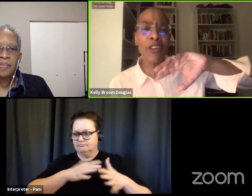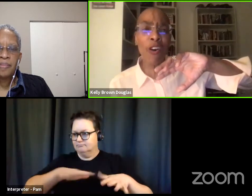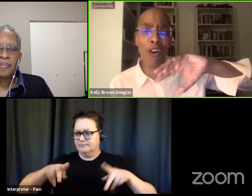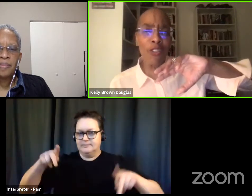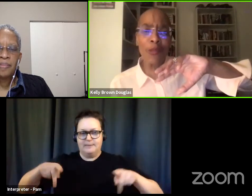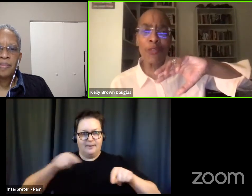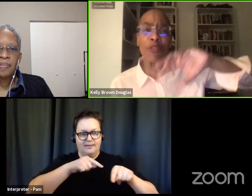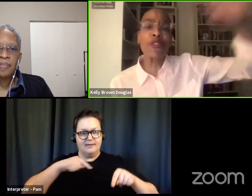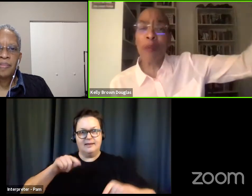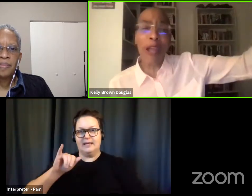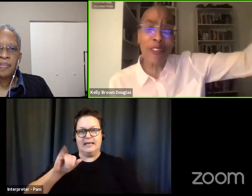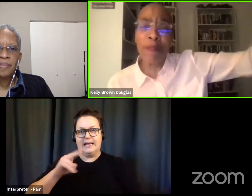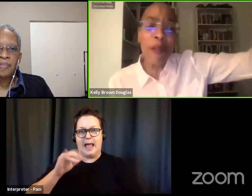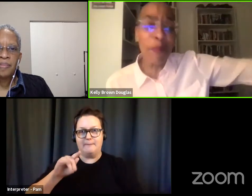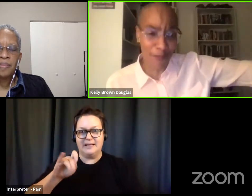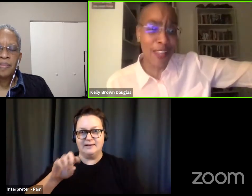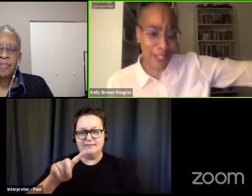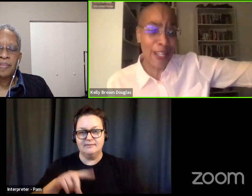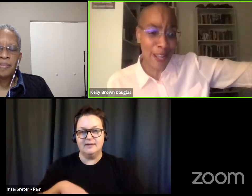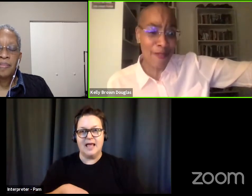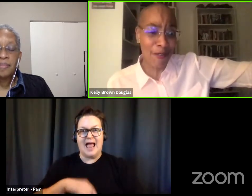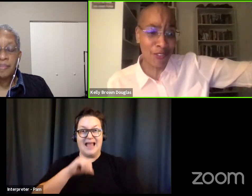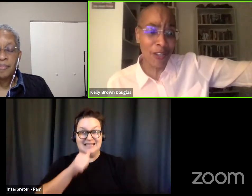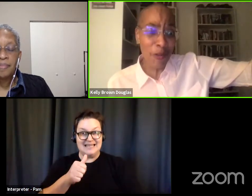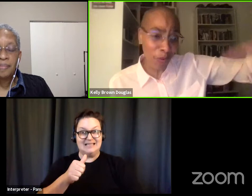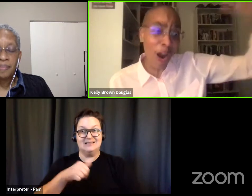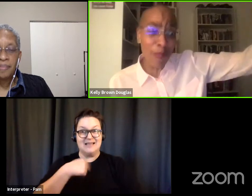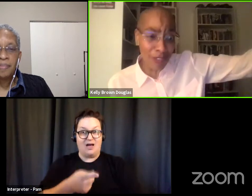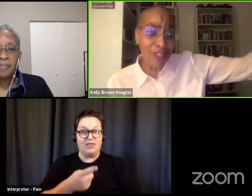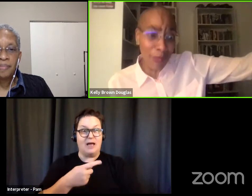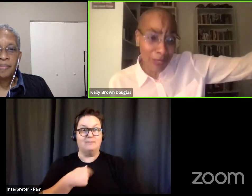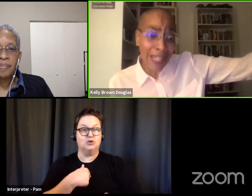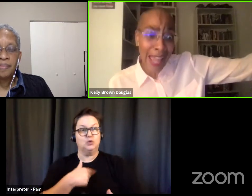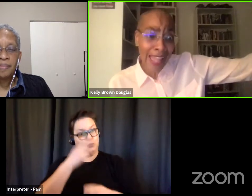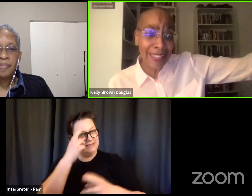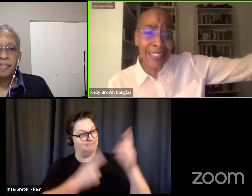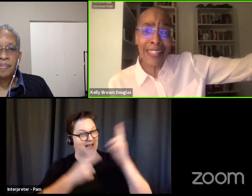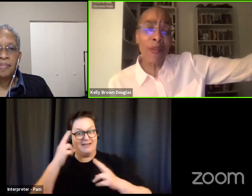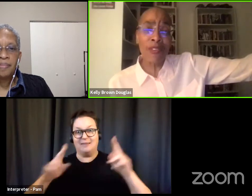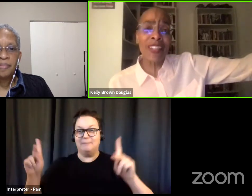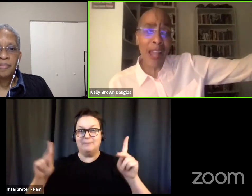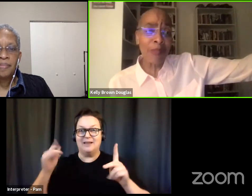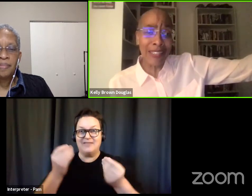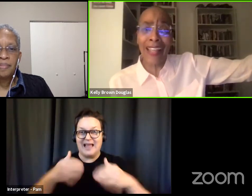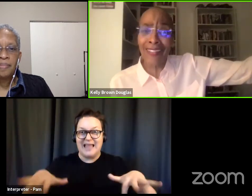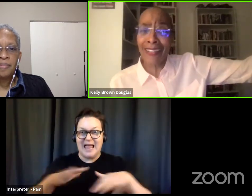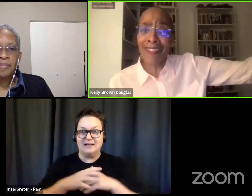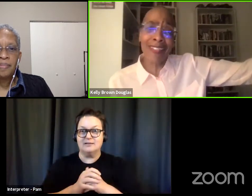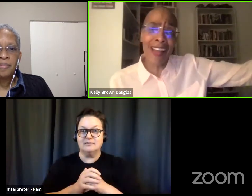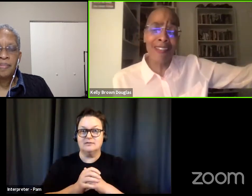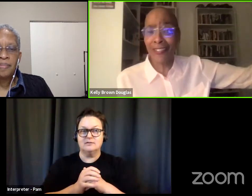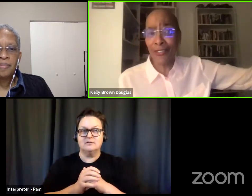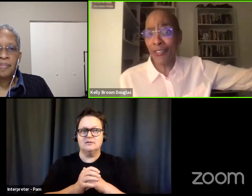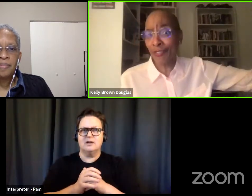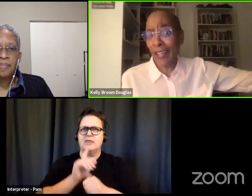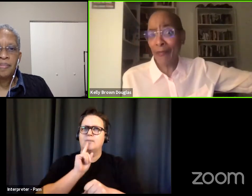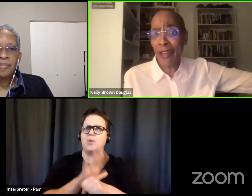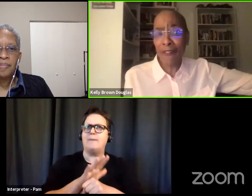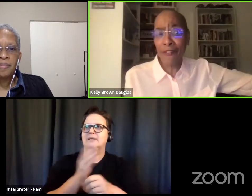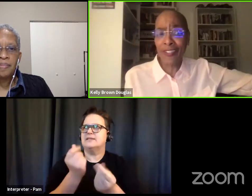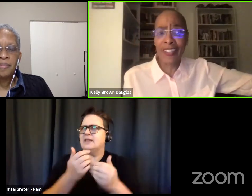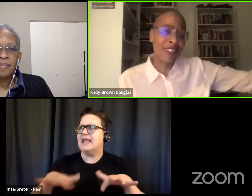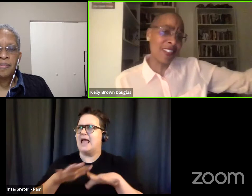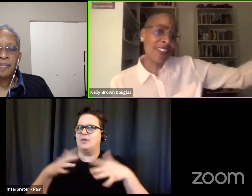And didn't call them to respect the people of that land that was promised them a land that was inhabited. That sounds sort of